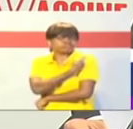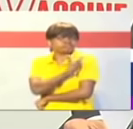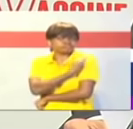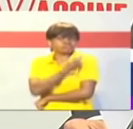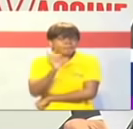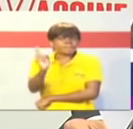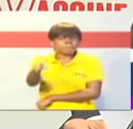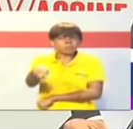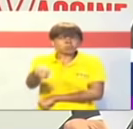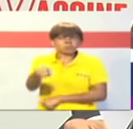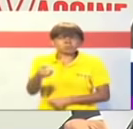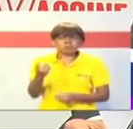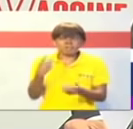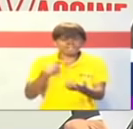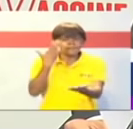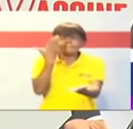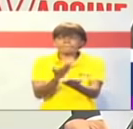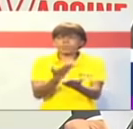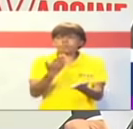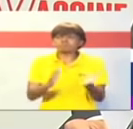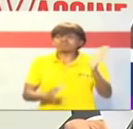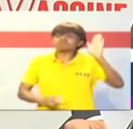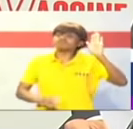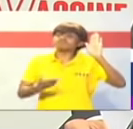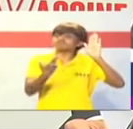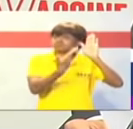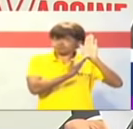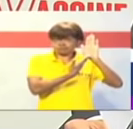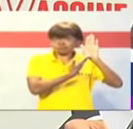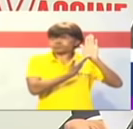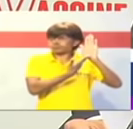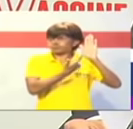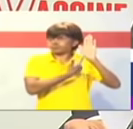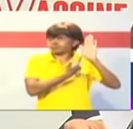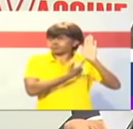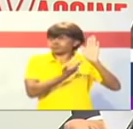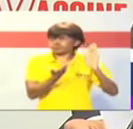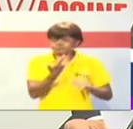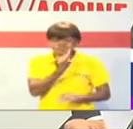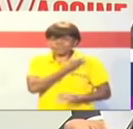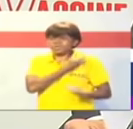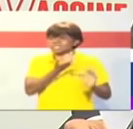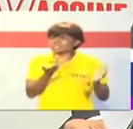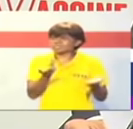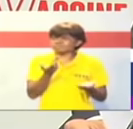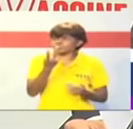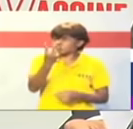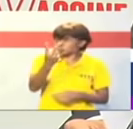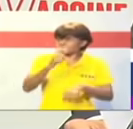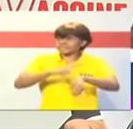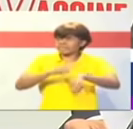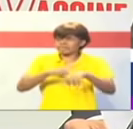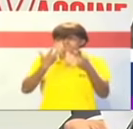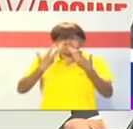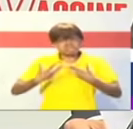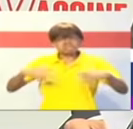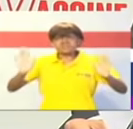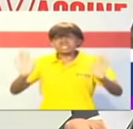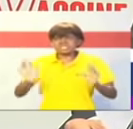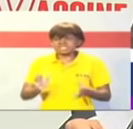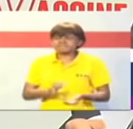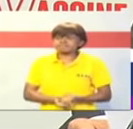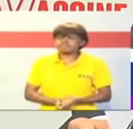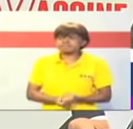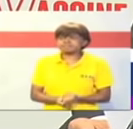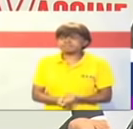have proof of vaccination, as well as, if possible, one form of valid photo ID on them at all points in time, and